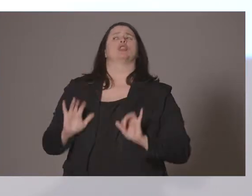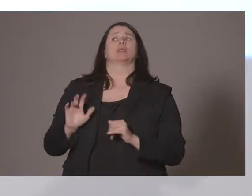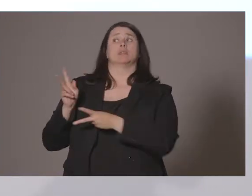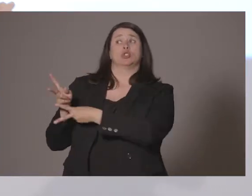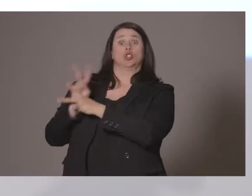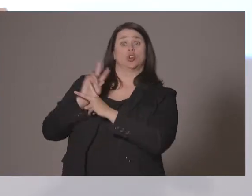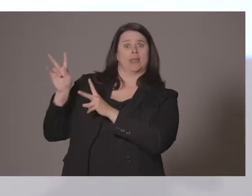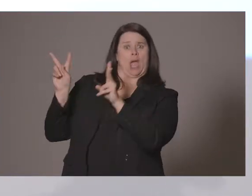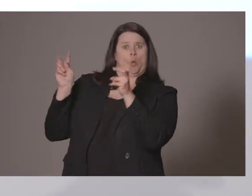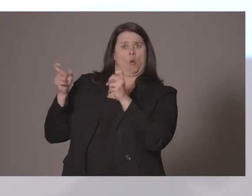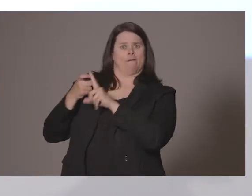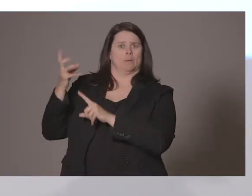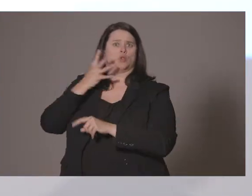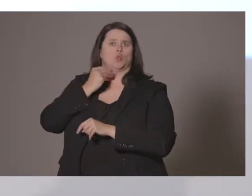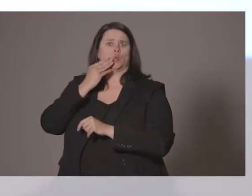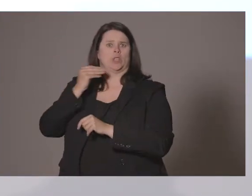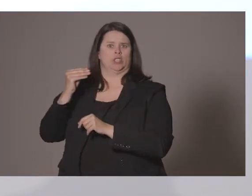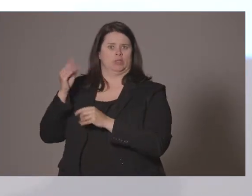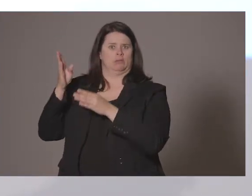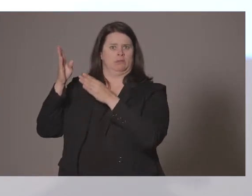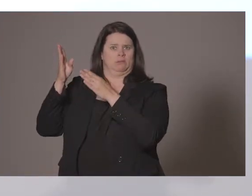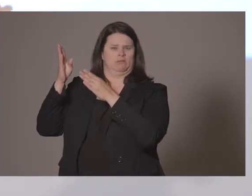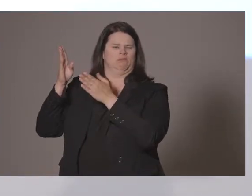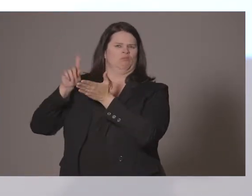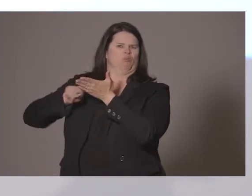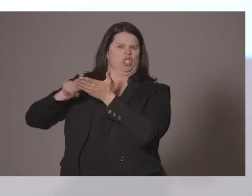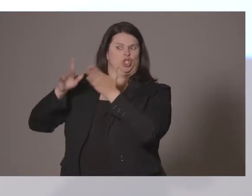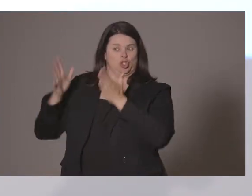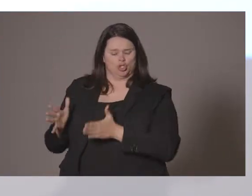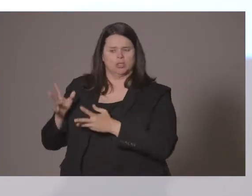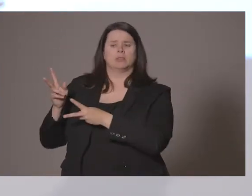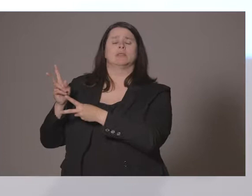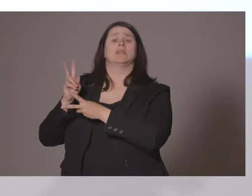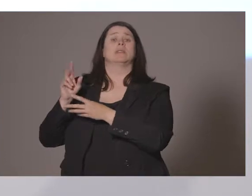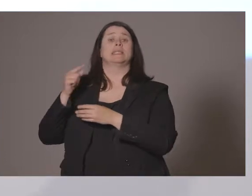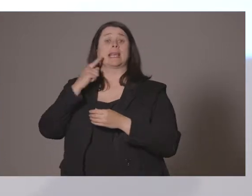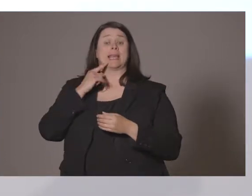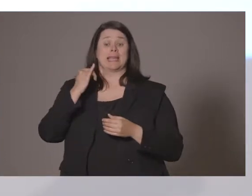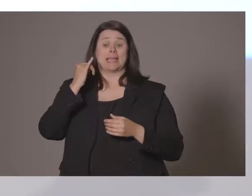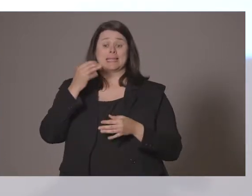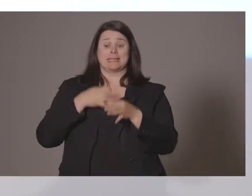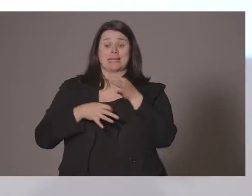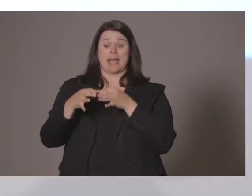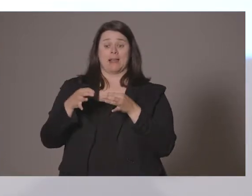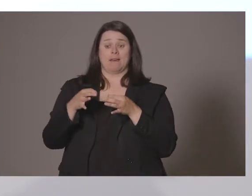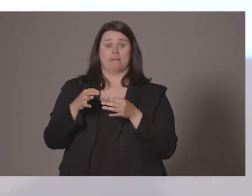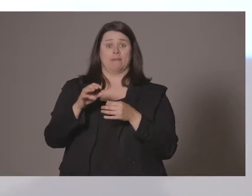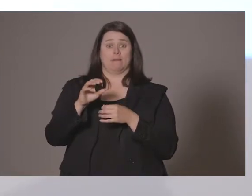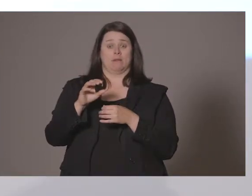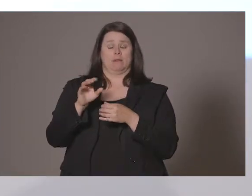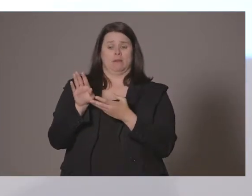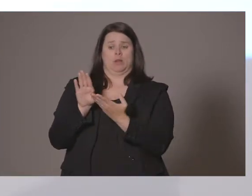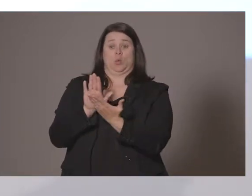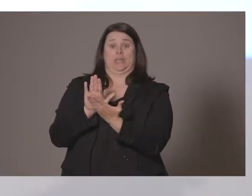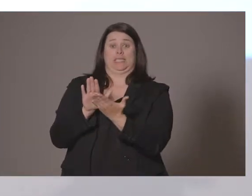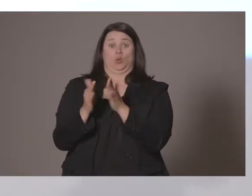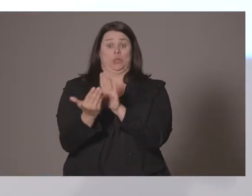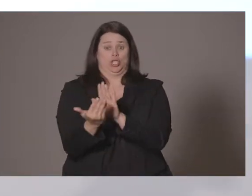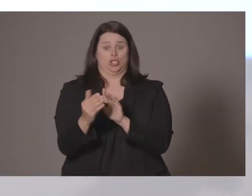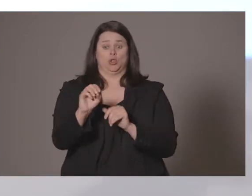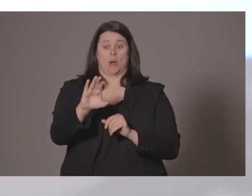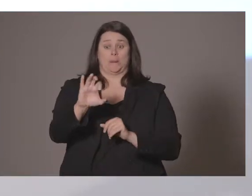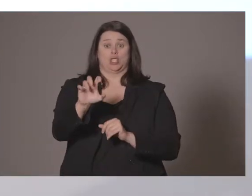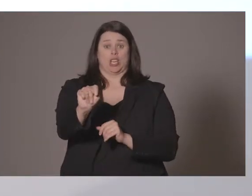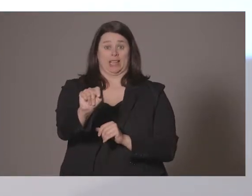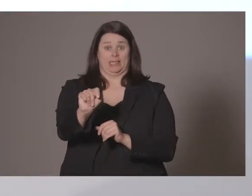to saying that if we switch to an I-it relationship, if we switch to objectifying or judging, that we are inherently objectifying and